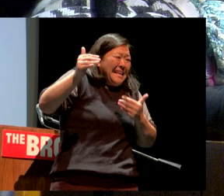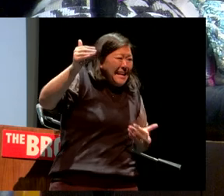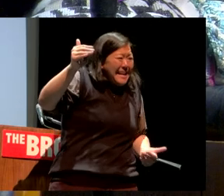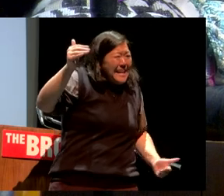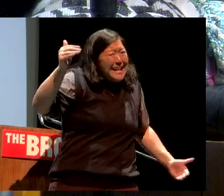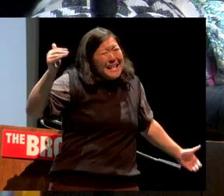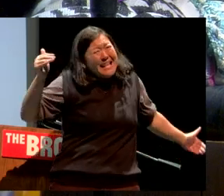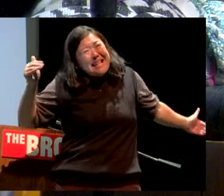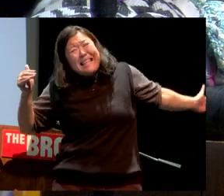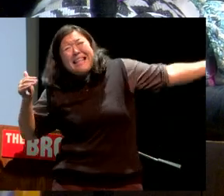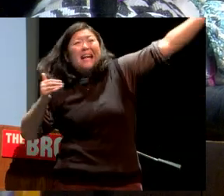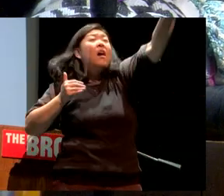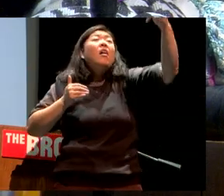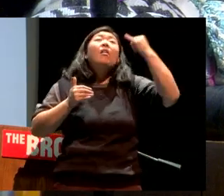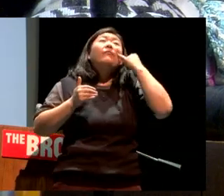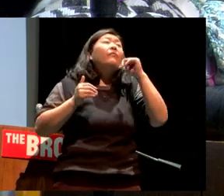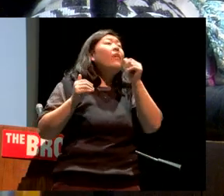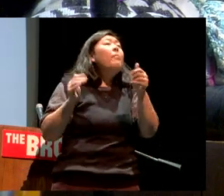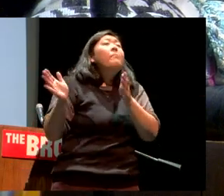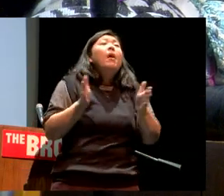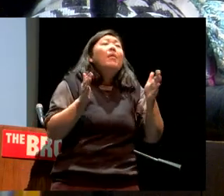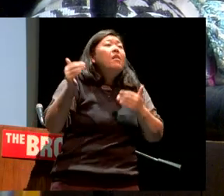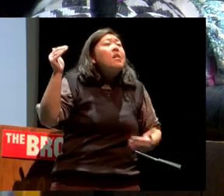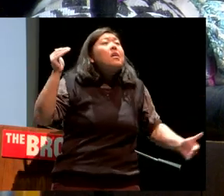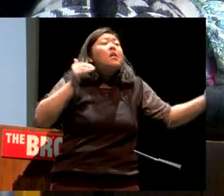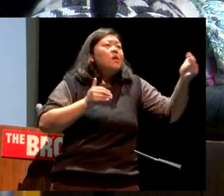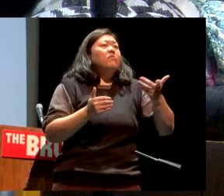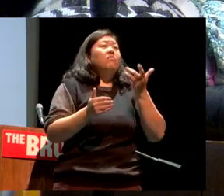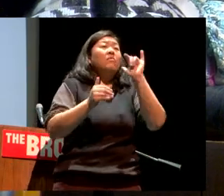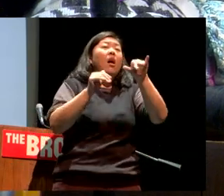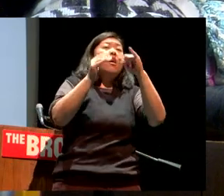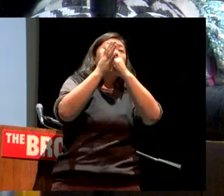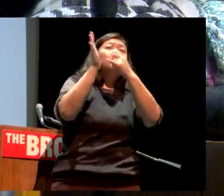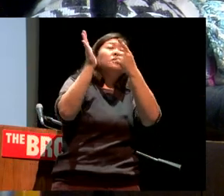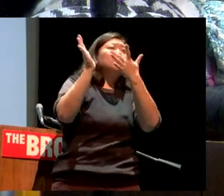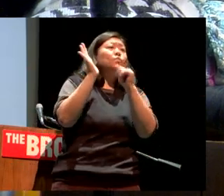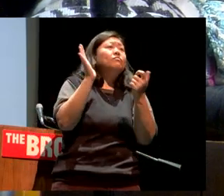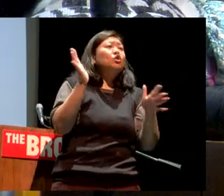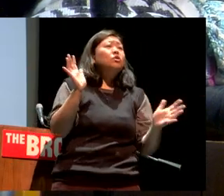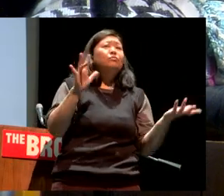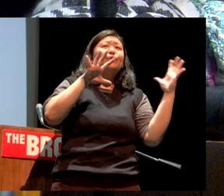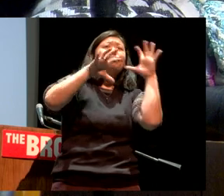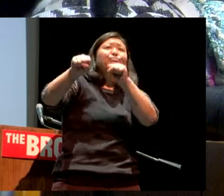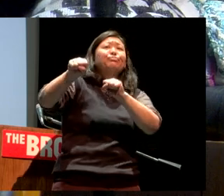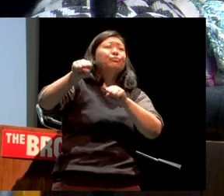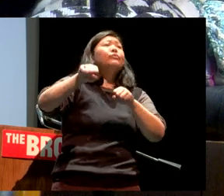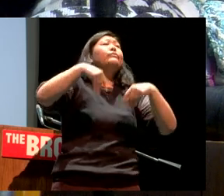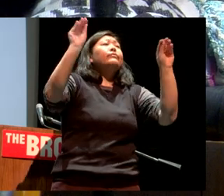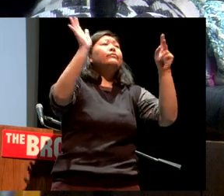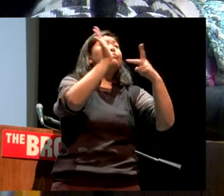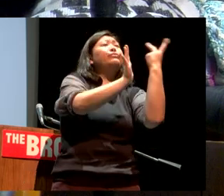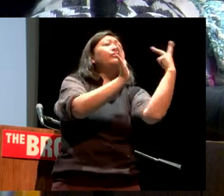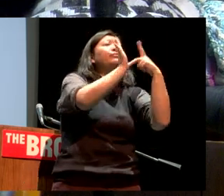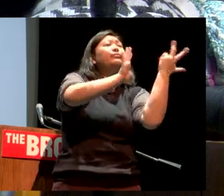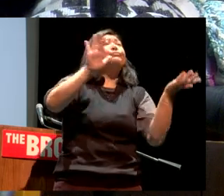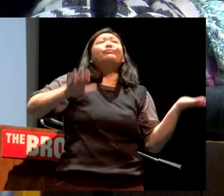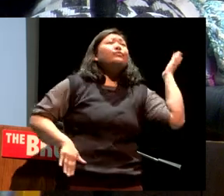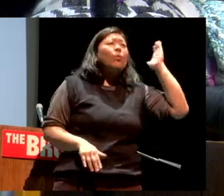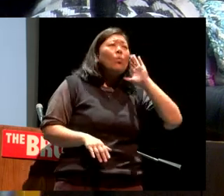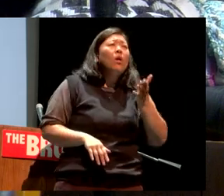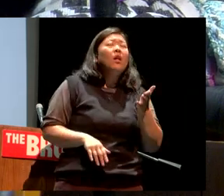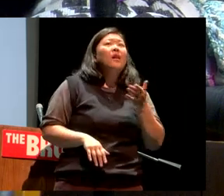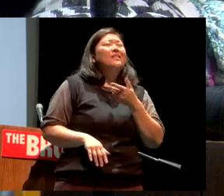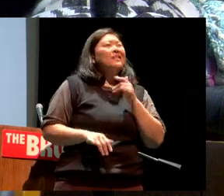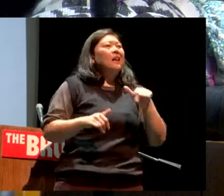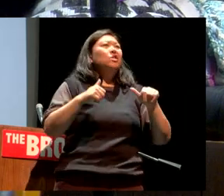when it comes to my involvement in NFT, I was convinced that there is a longevity, and that's how I decided to go into